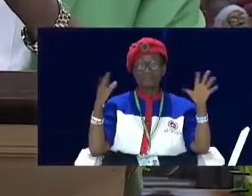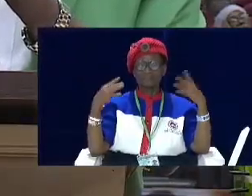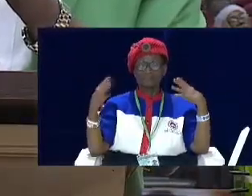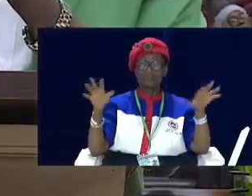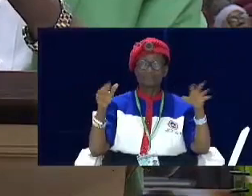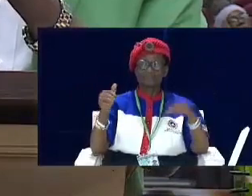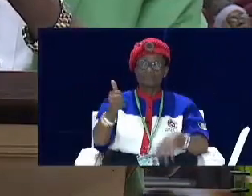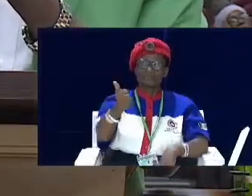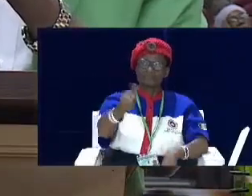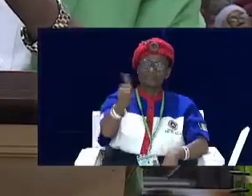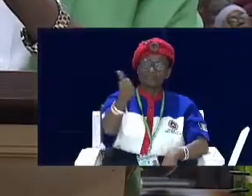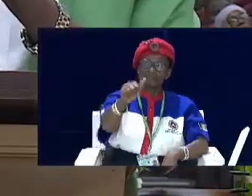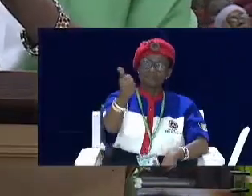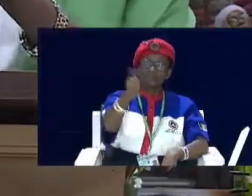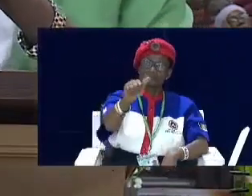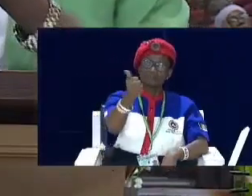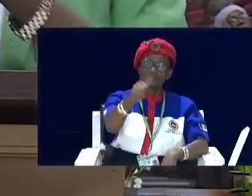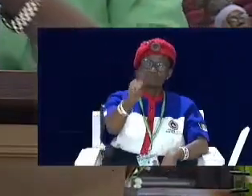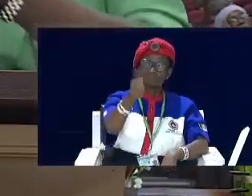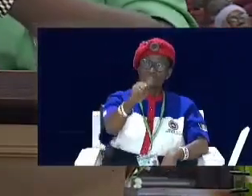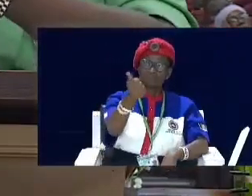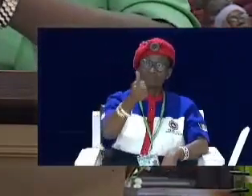Ten. Ewa.